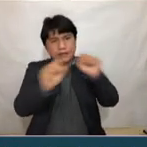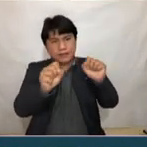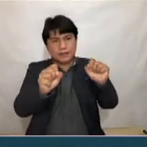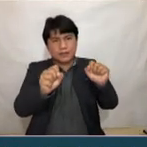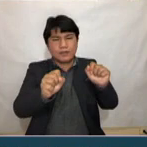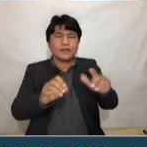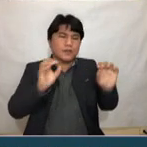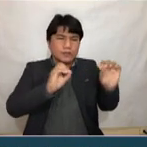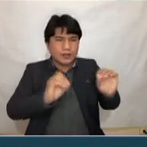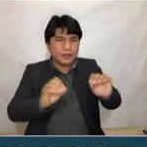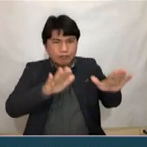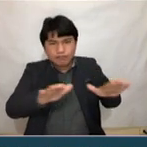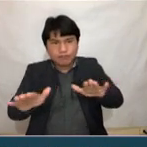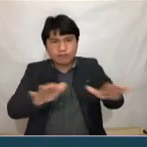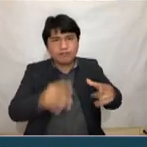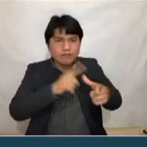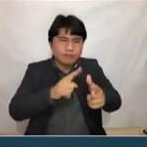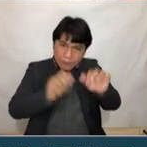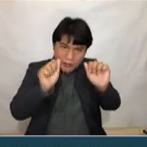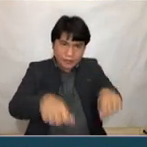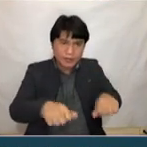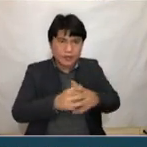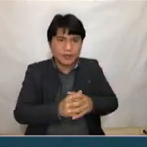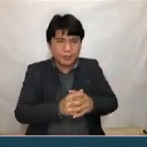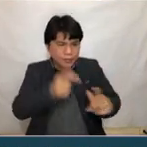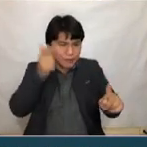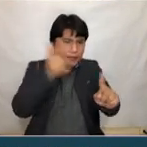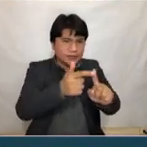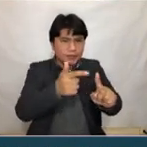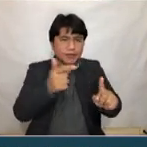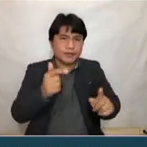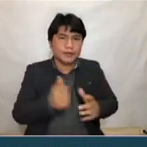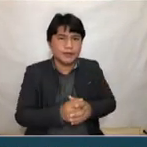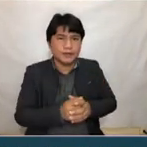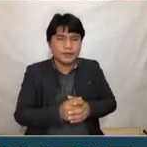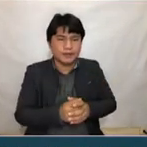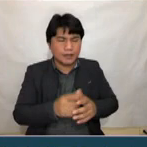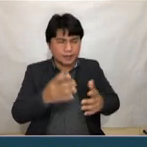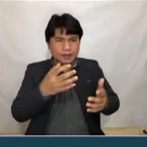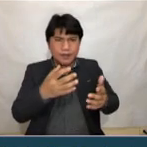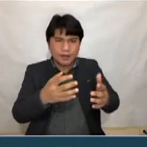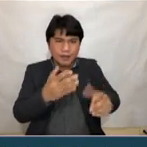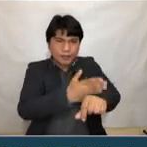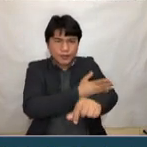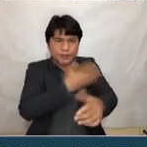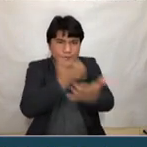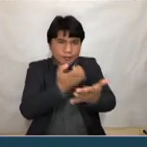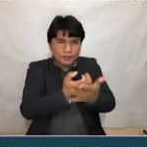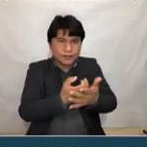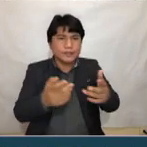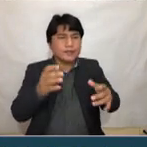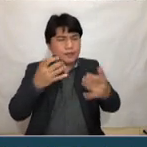relapse, and we are able to also hit the target of resuscitating our economy. Right mm-hmm. now, there seems to